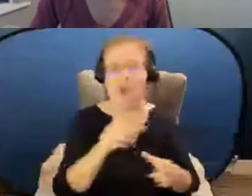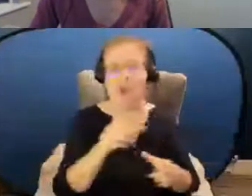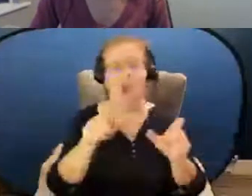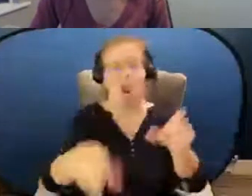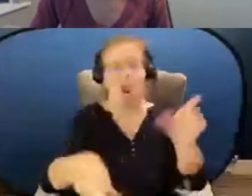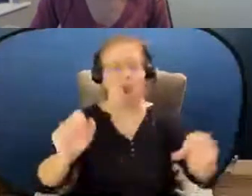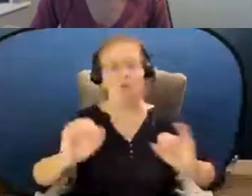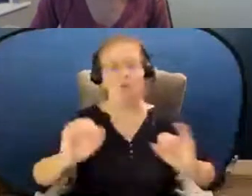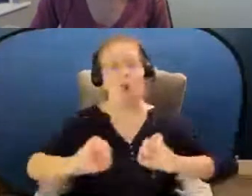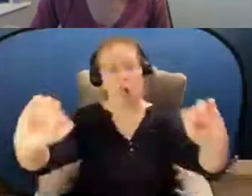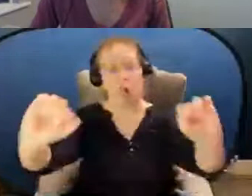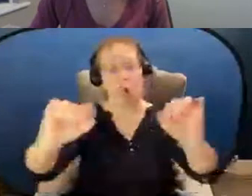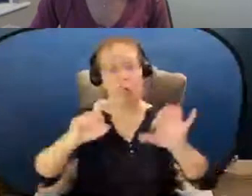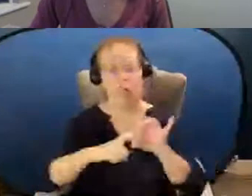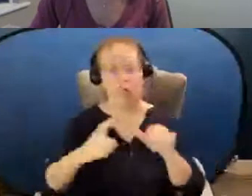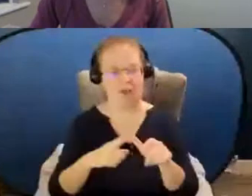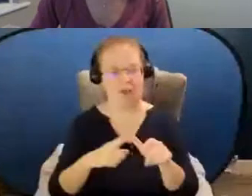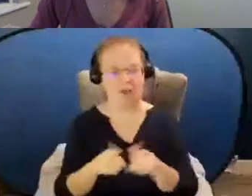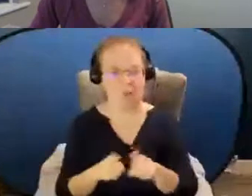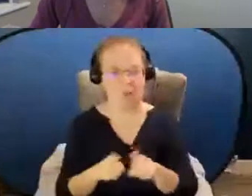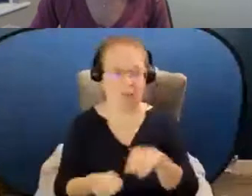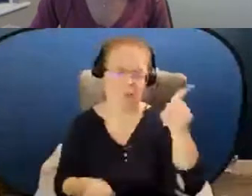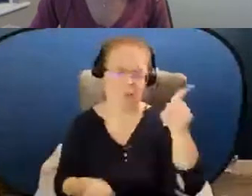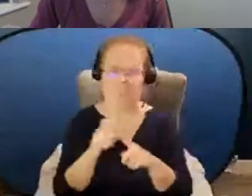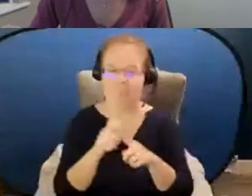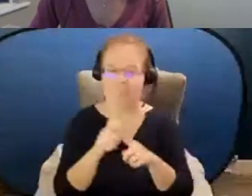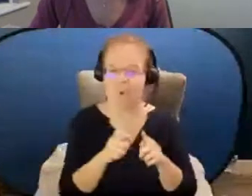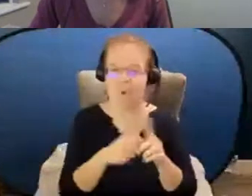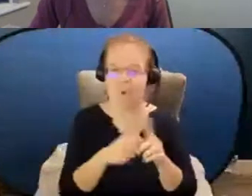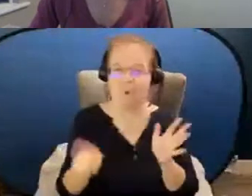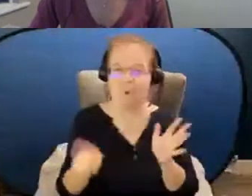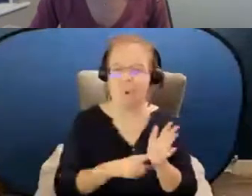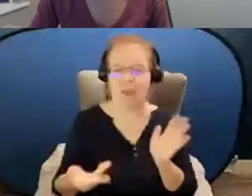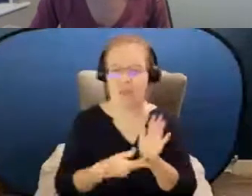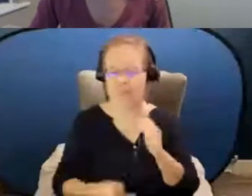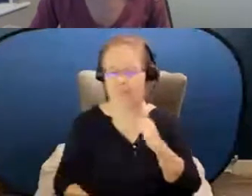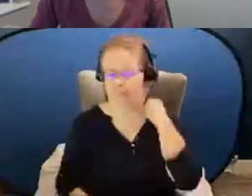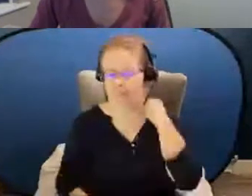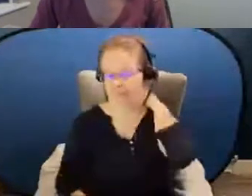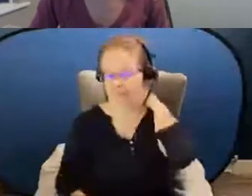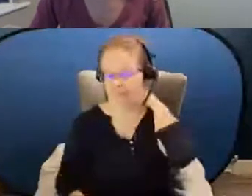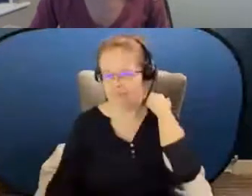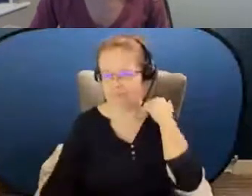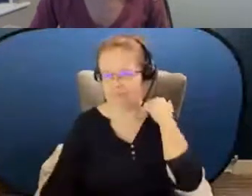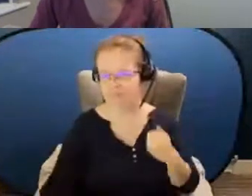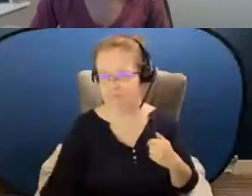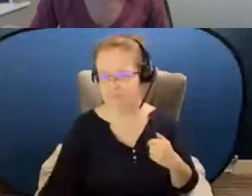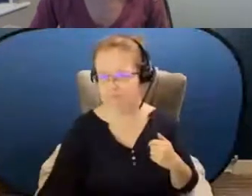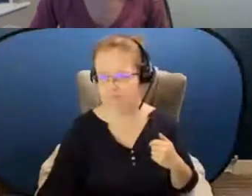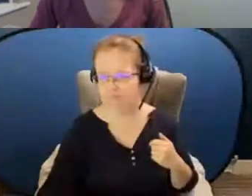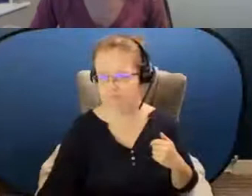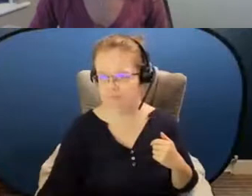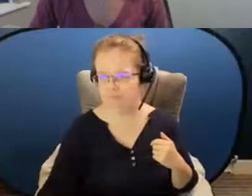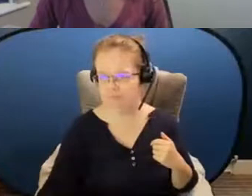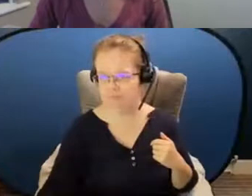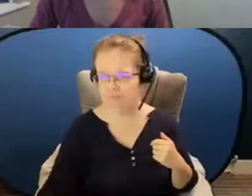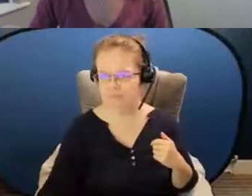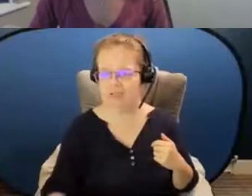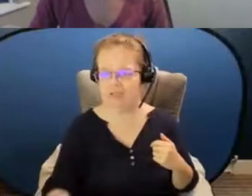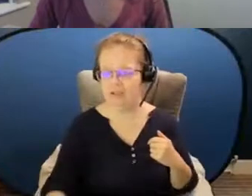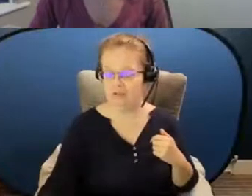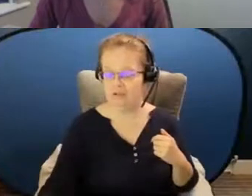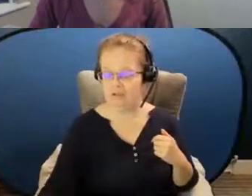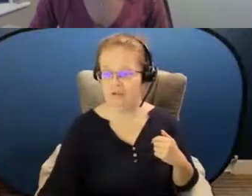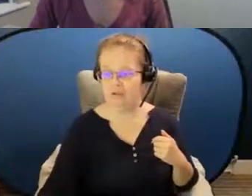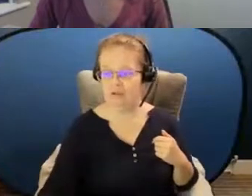as well. Yeah, and I would add, and fortunately, it seemed to be less of what Diane has seen there, but I